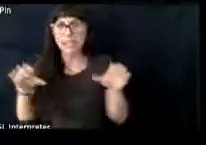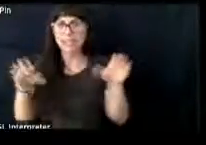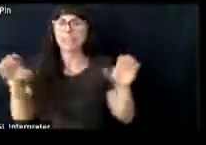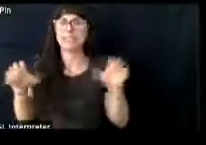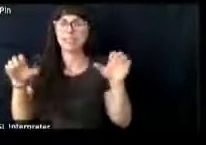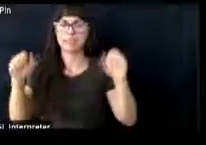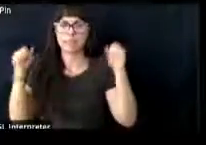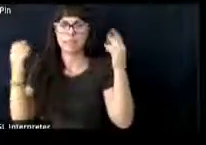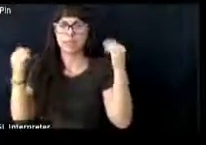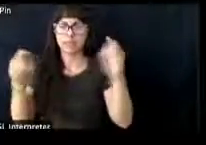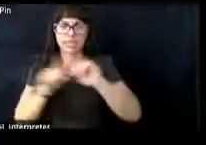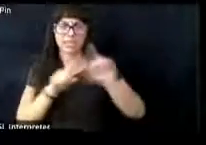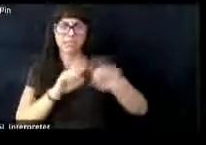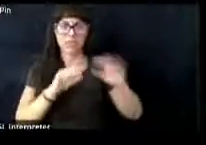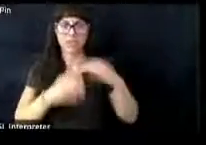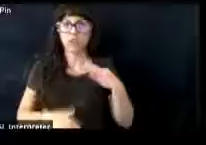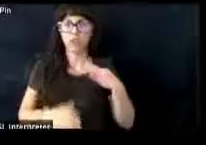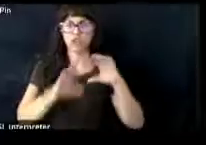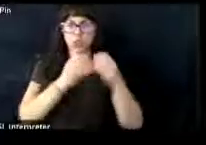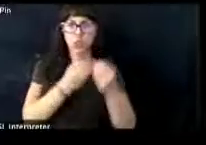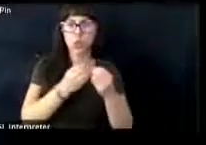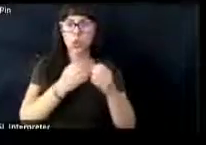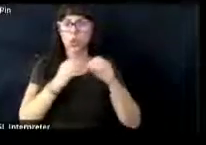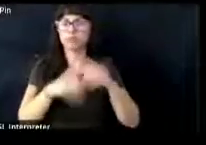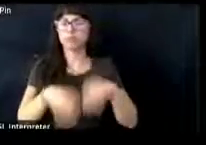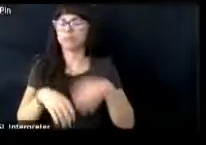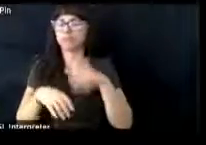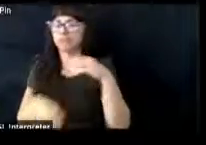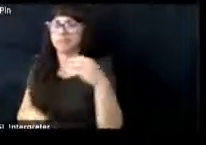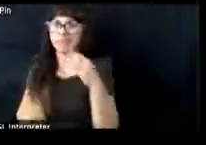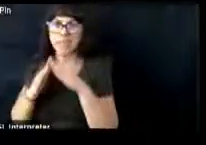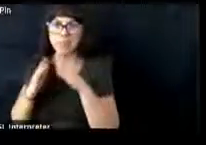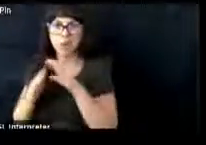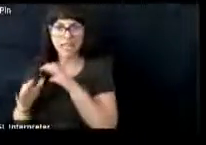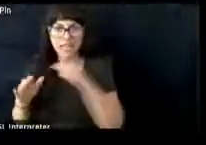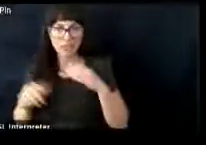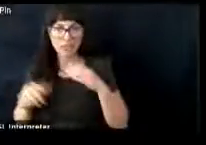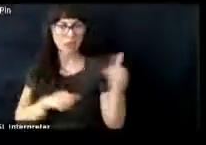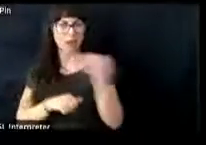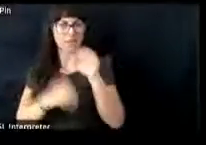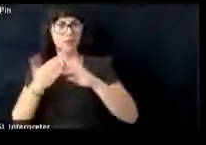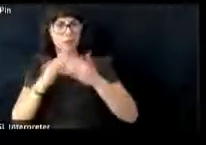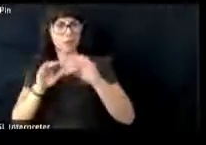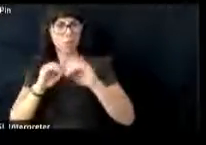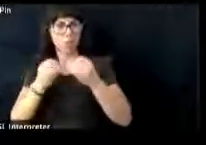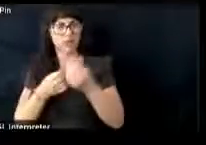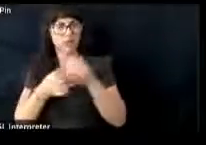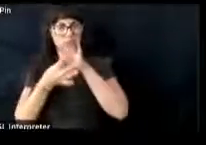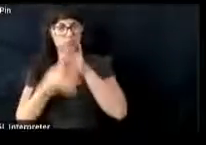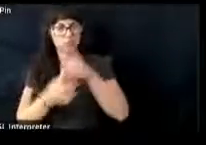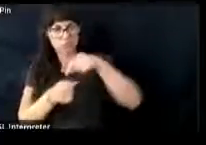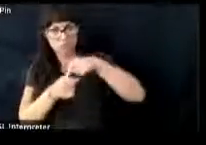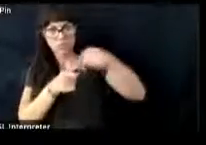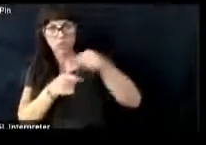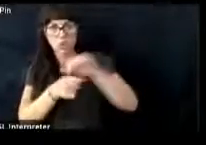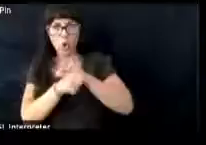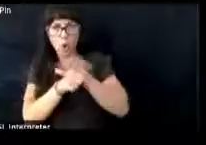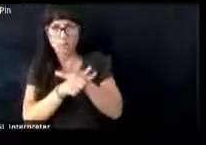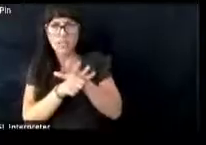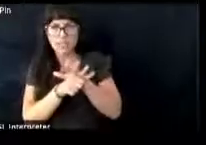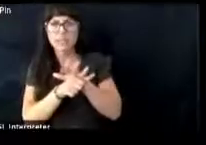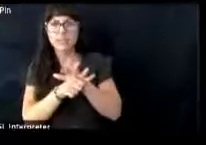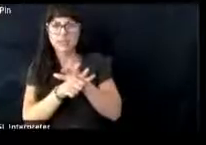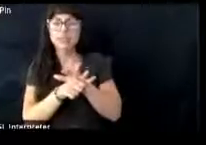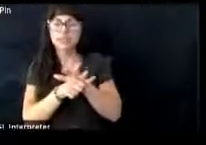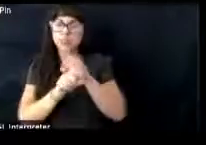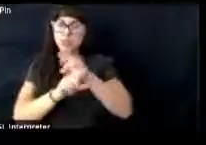volunteer groups like neighborhood councils and other community organizations, particularly when it comes to COVID responses. And a very